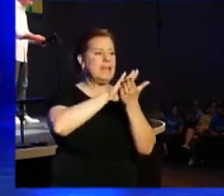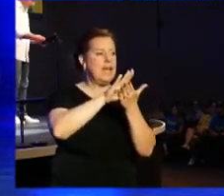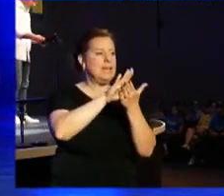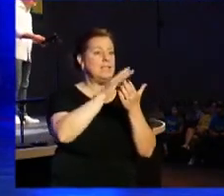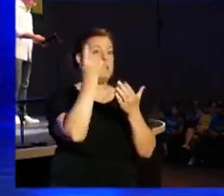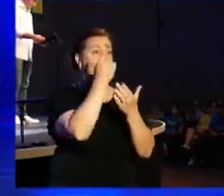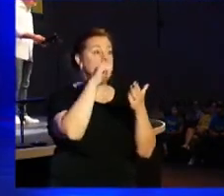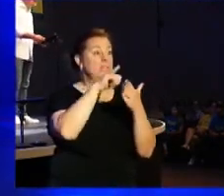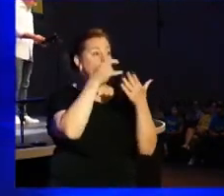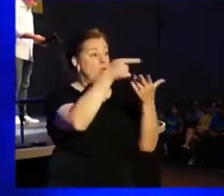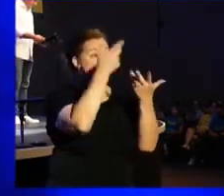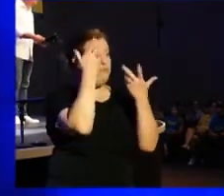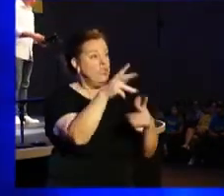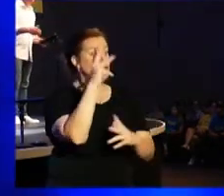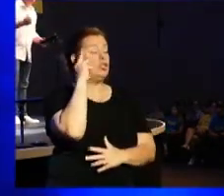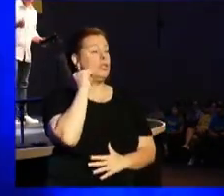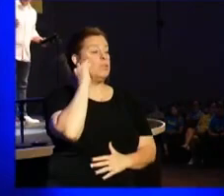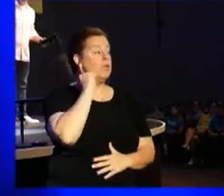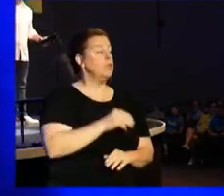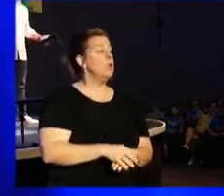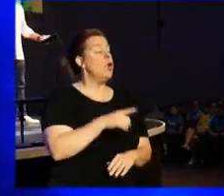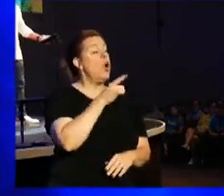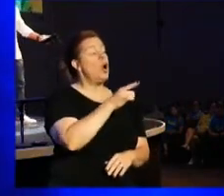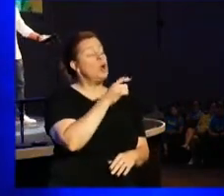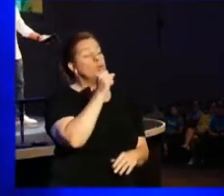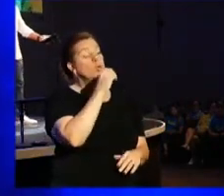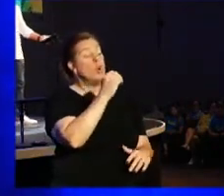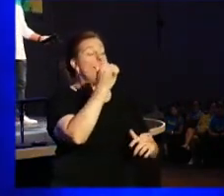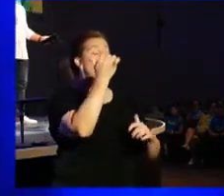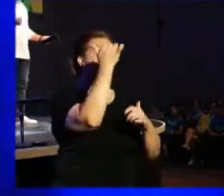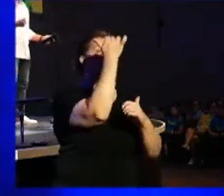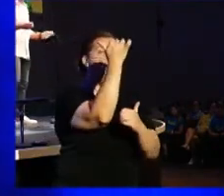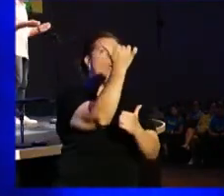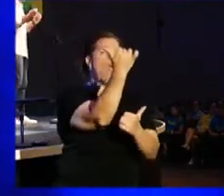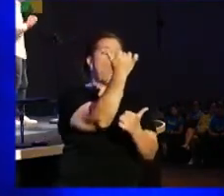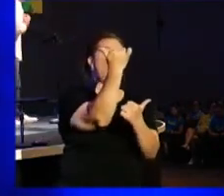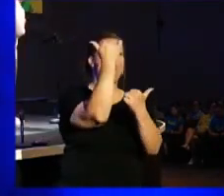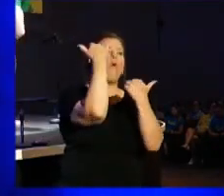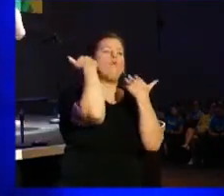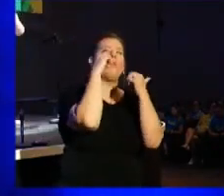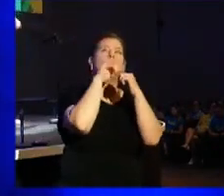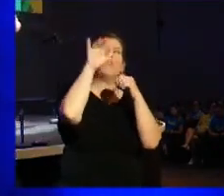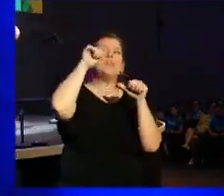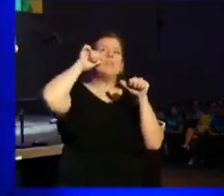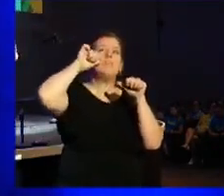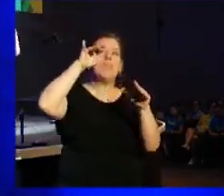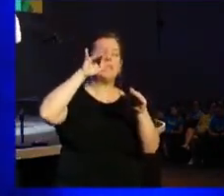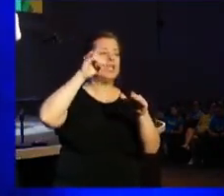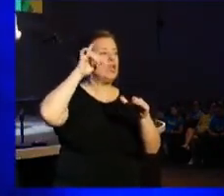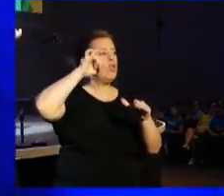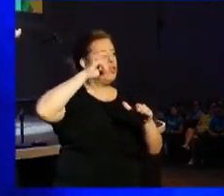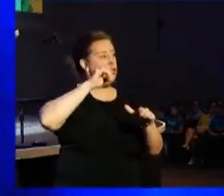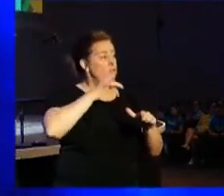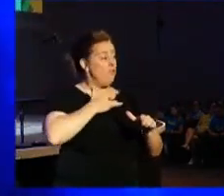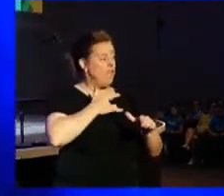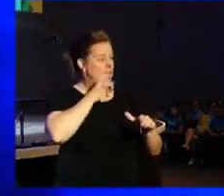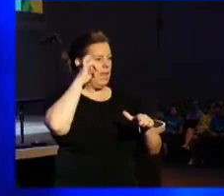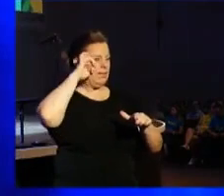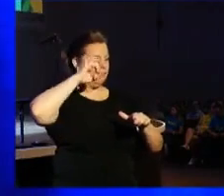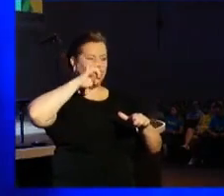of? Are you so overwhelmed with what you've tasted that you're like, "This is incredible. I've got to share this with